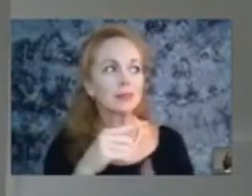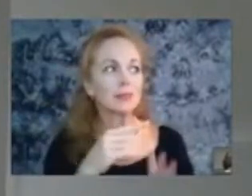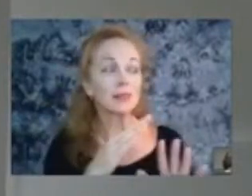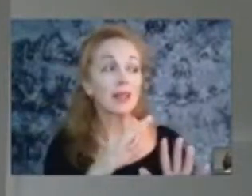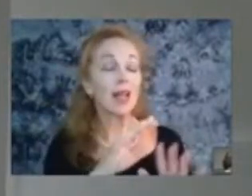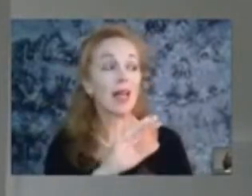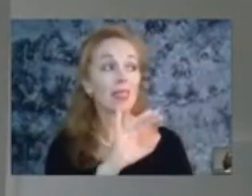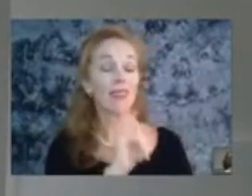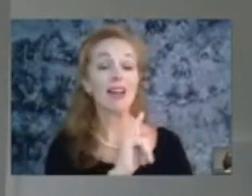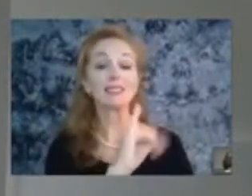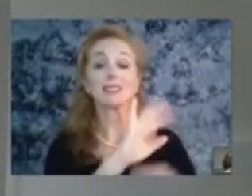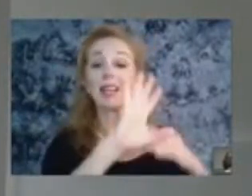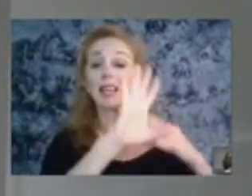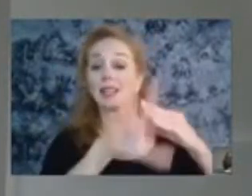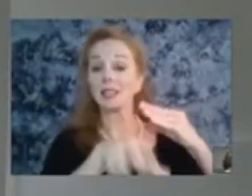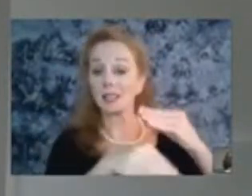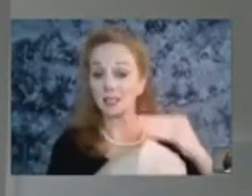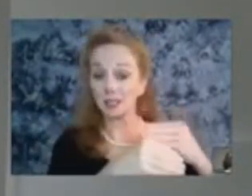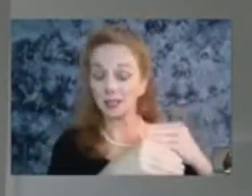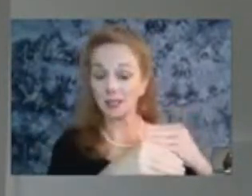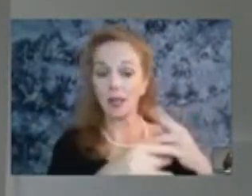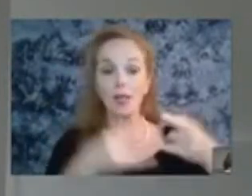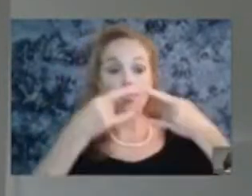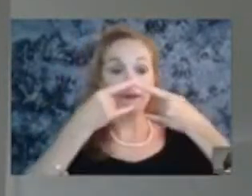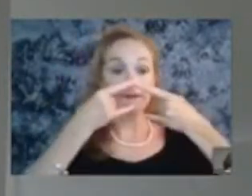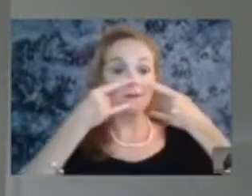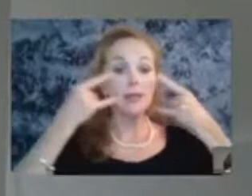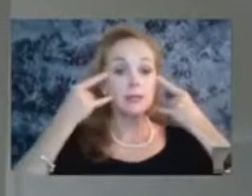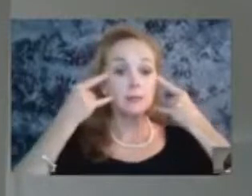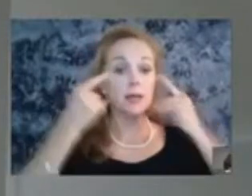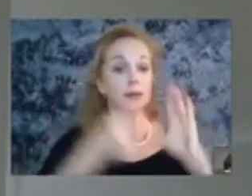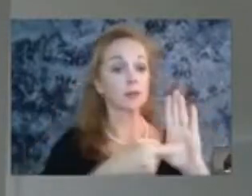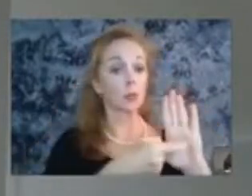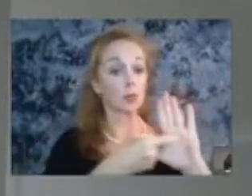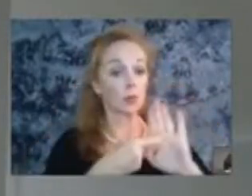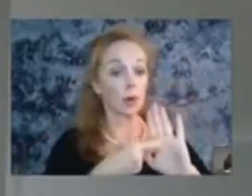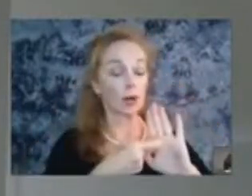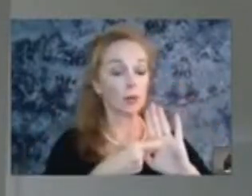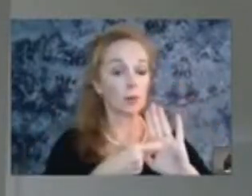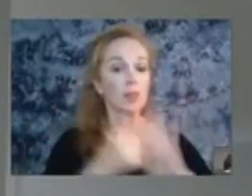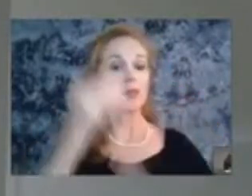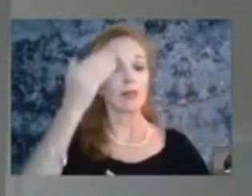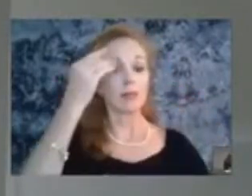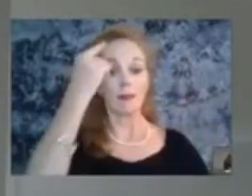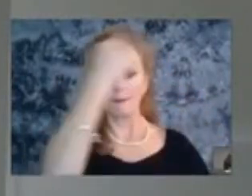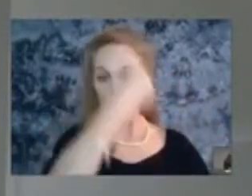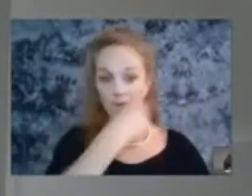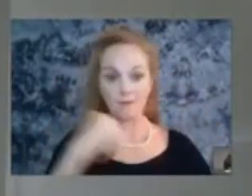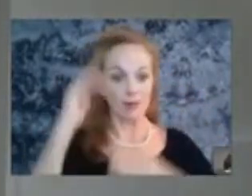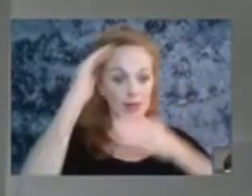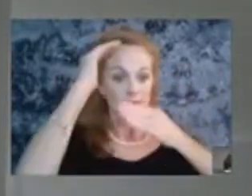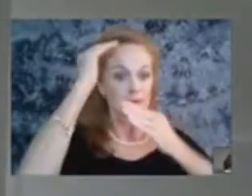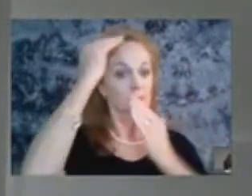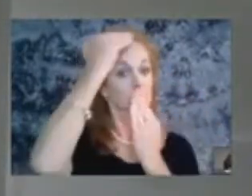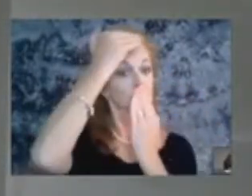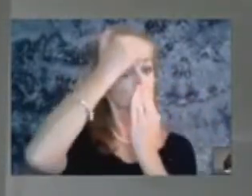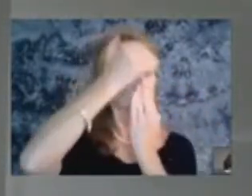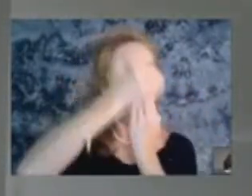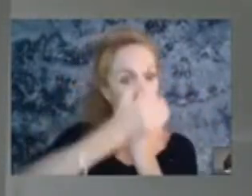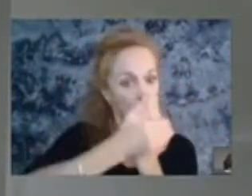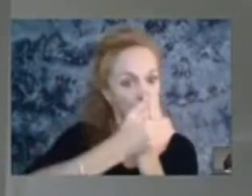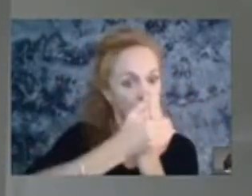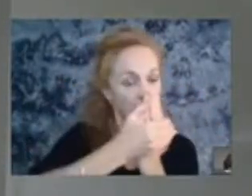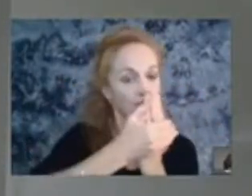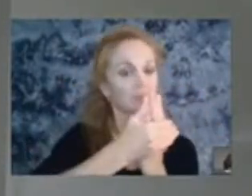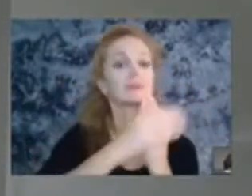in addition. Correct. But this face mask is still required. Yes, okay. ma'am. And this electrostatic disinfectant sprayer that you talked about that would